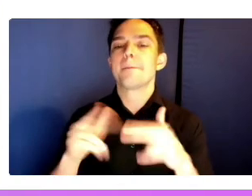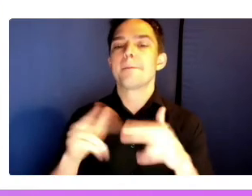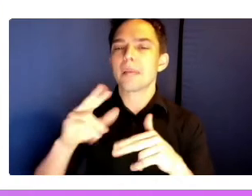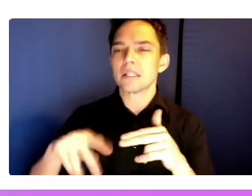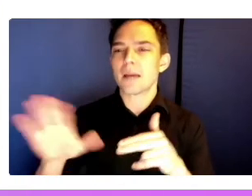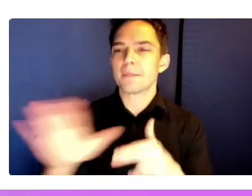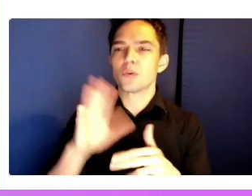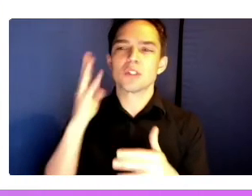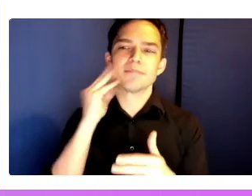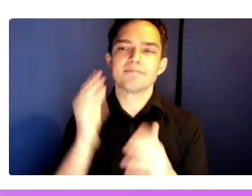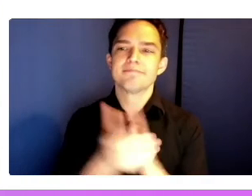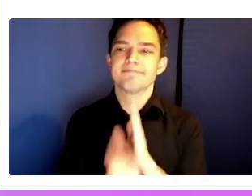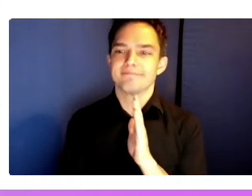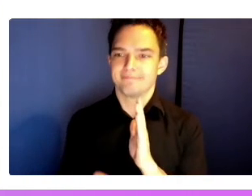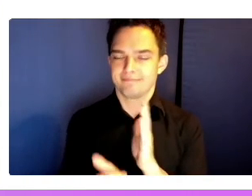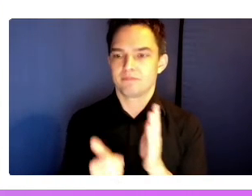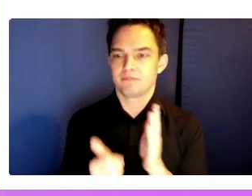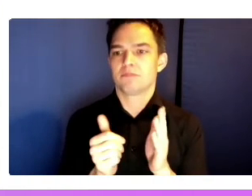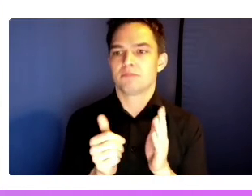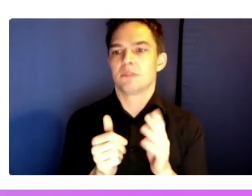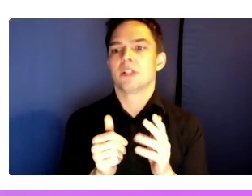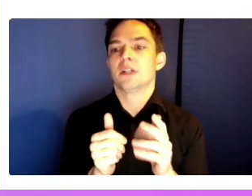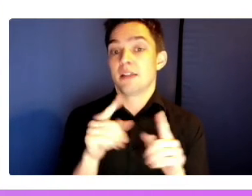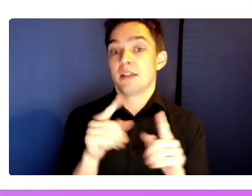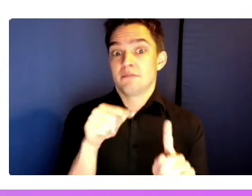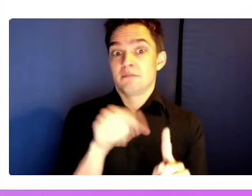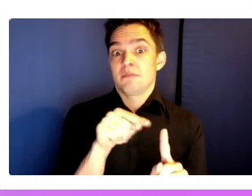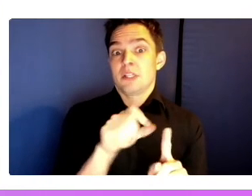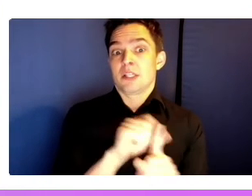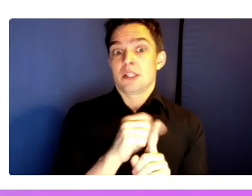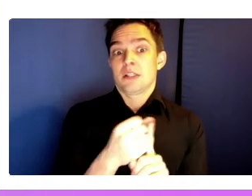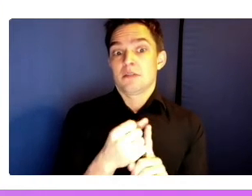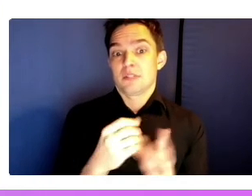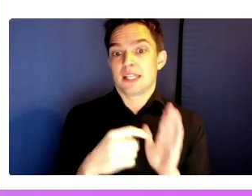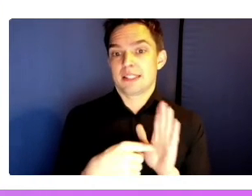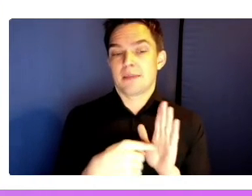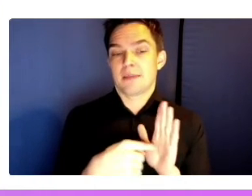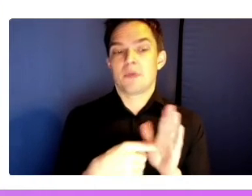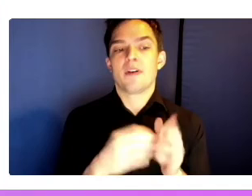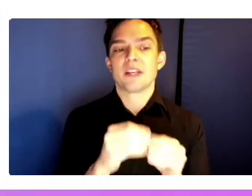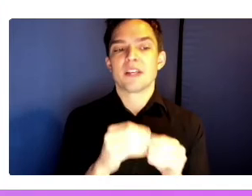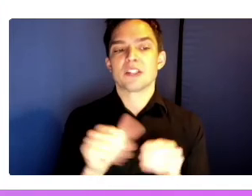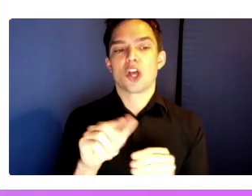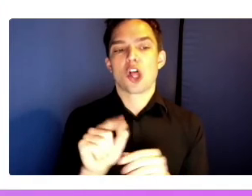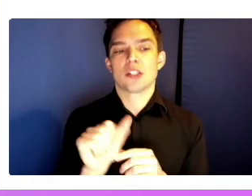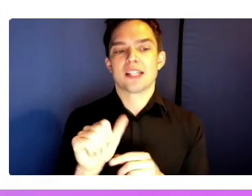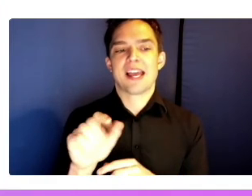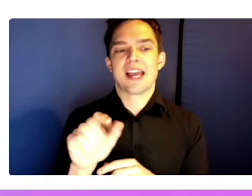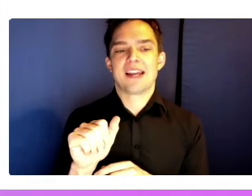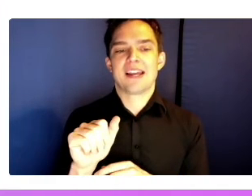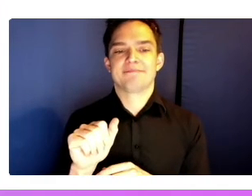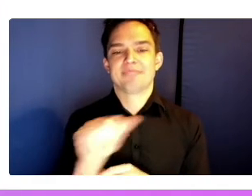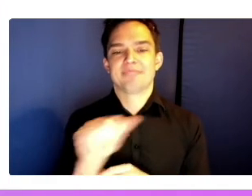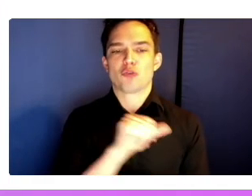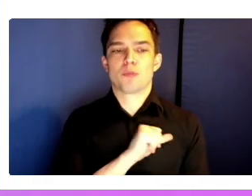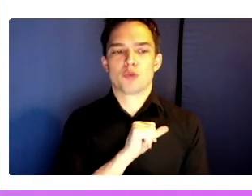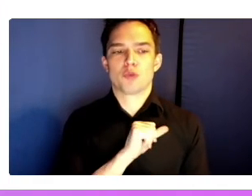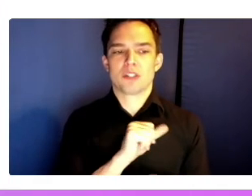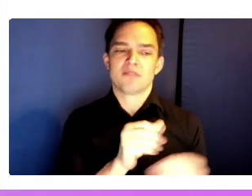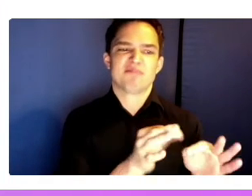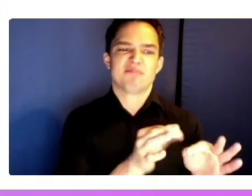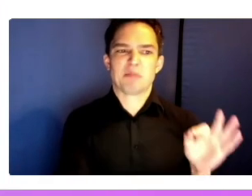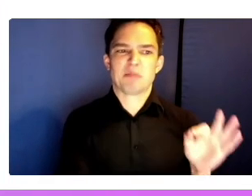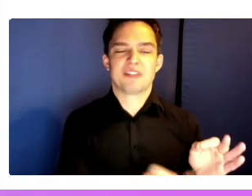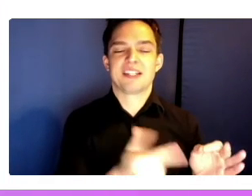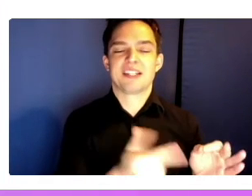the skills. And in this example, I have World 1 being fix alt attributes. That's a really, really simple fix, a gateway